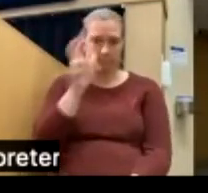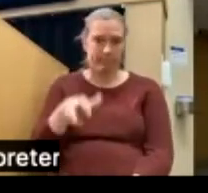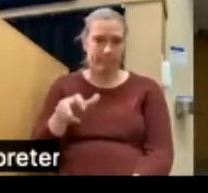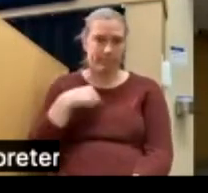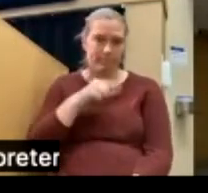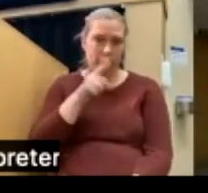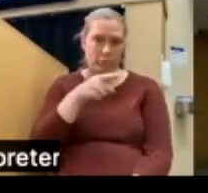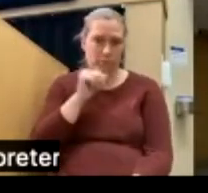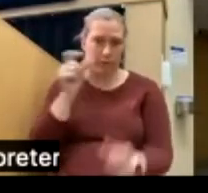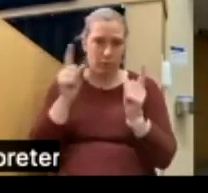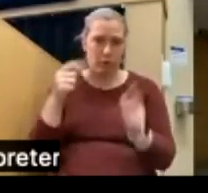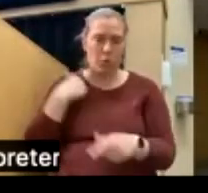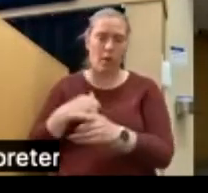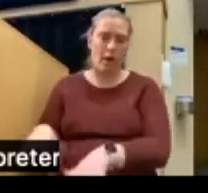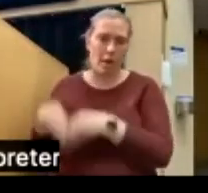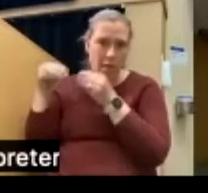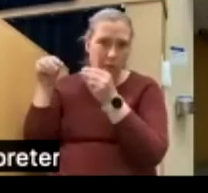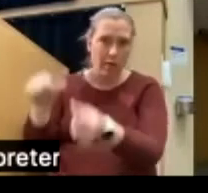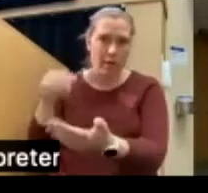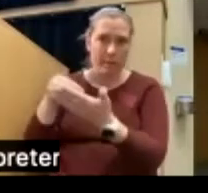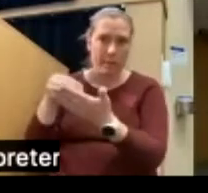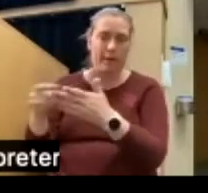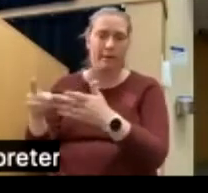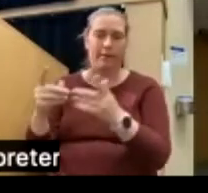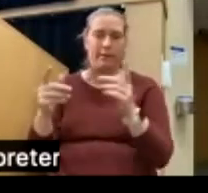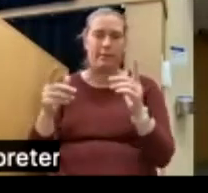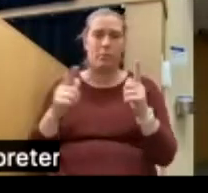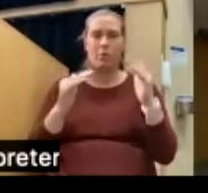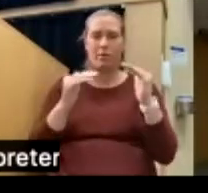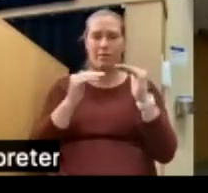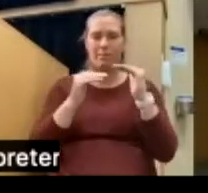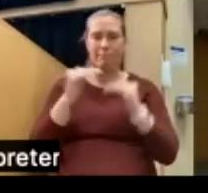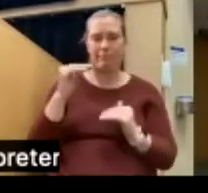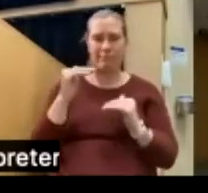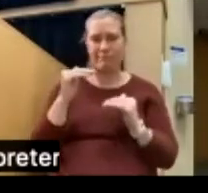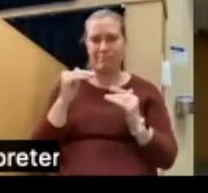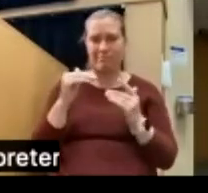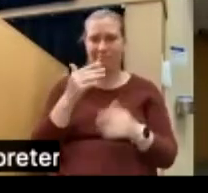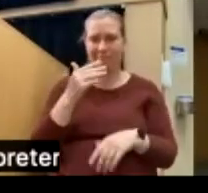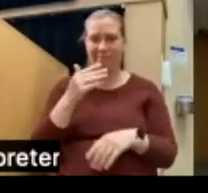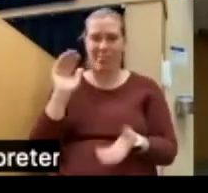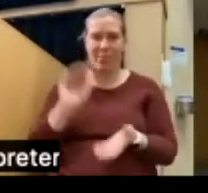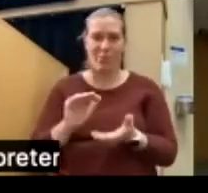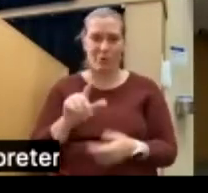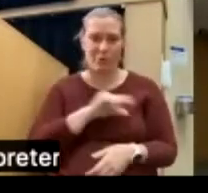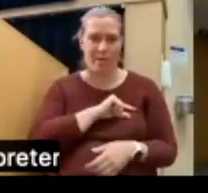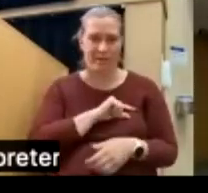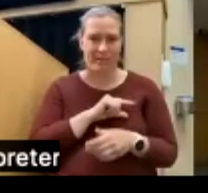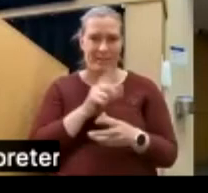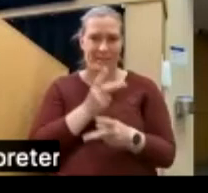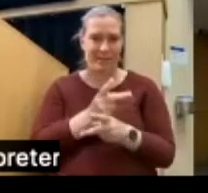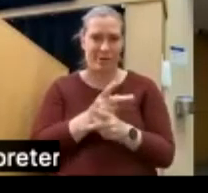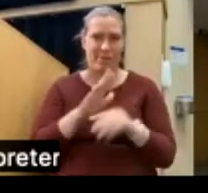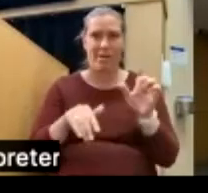this. We spend way more for not getting the same quality of care compared to the other wealthy nations of the world. And this